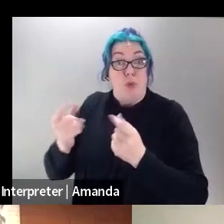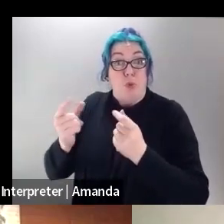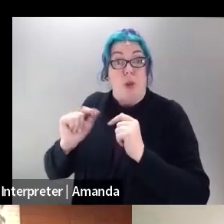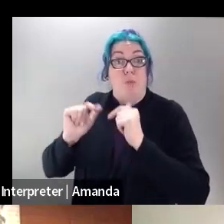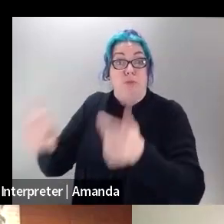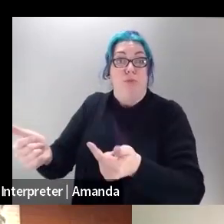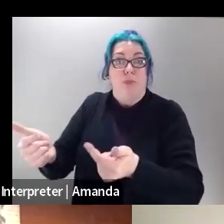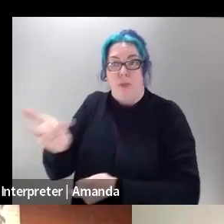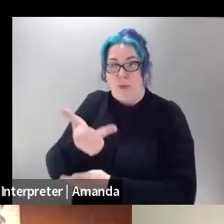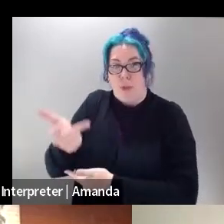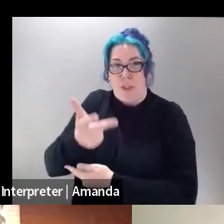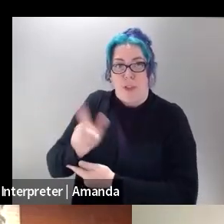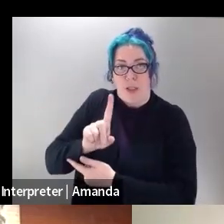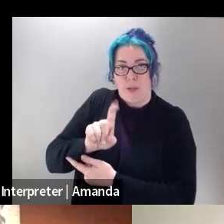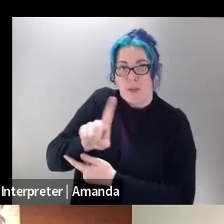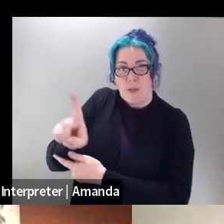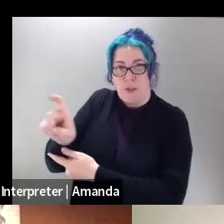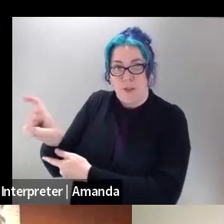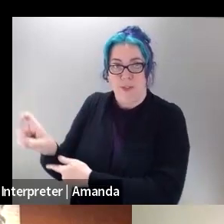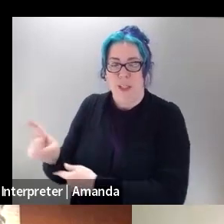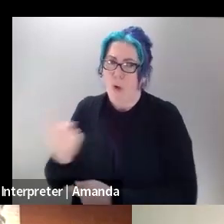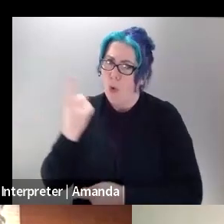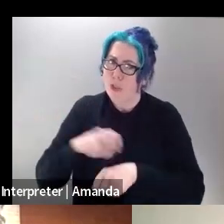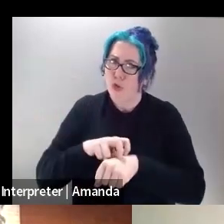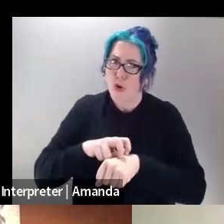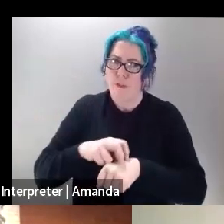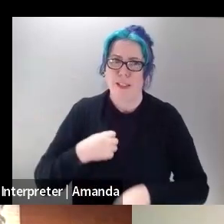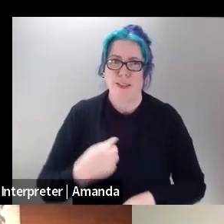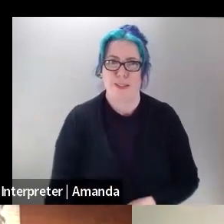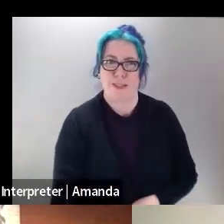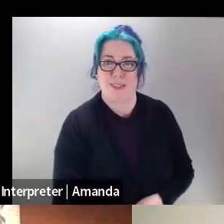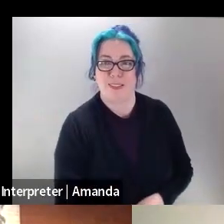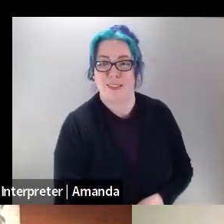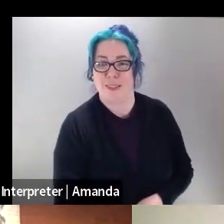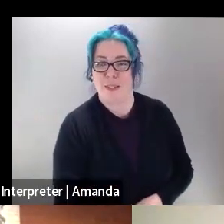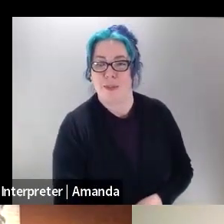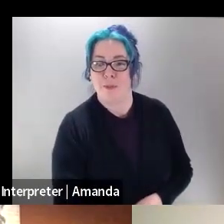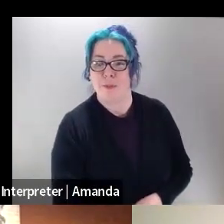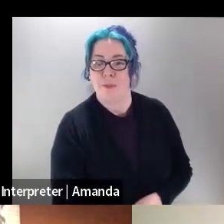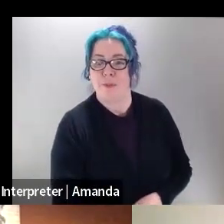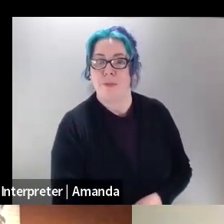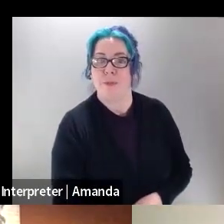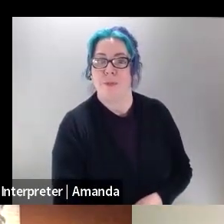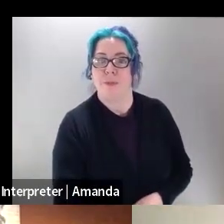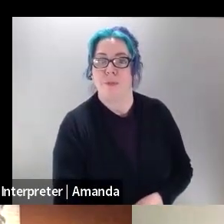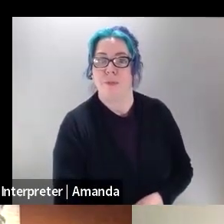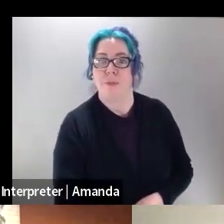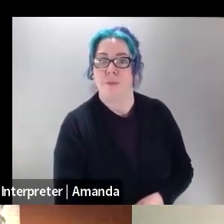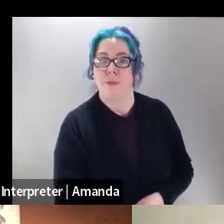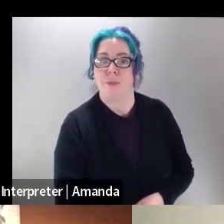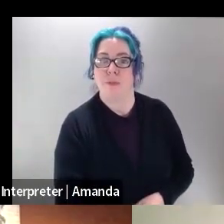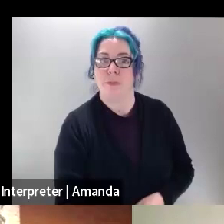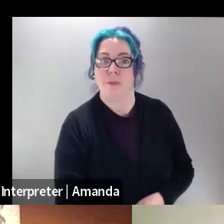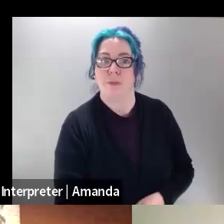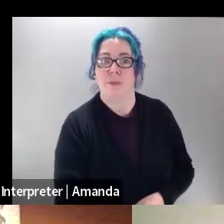question. I'm always so nervous at beginning, and you can watch me doing it right now. But I'm going to start by just inviting